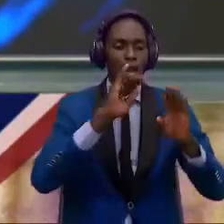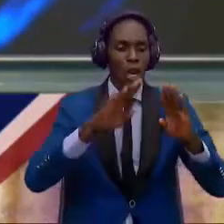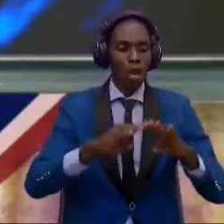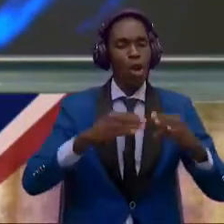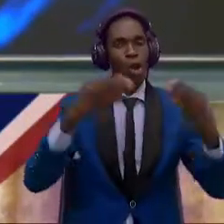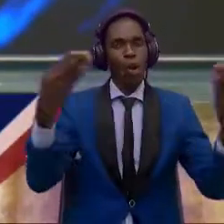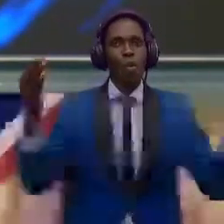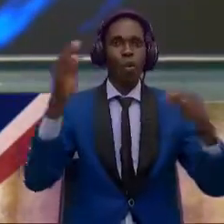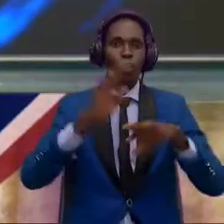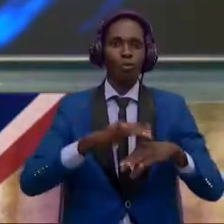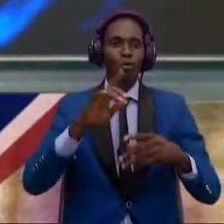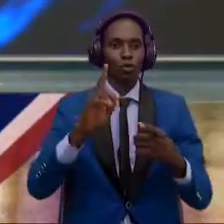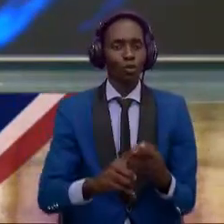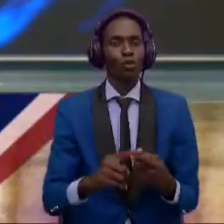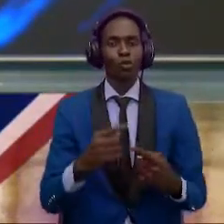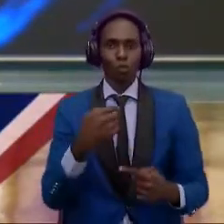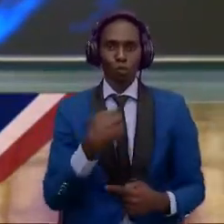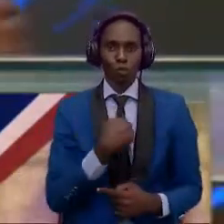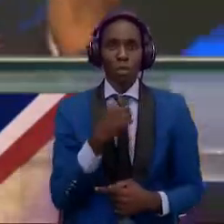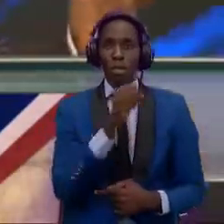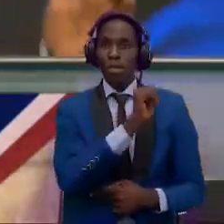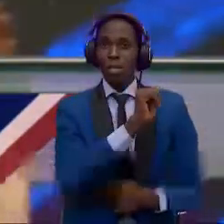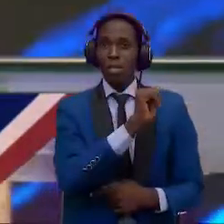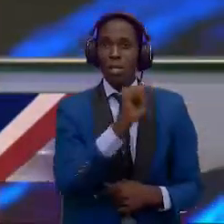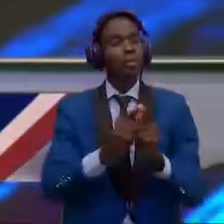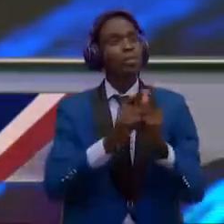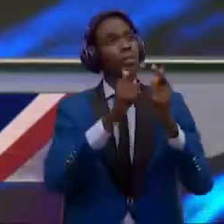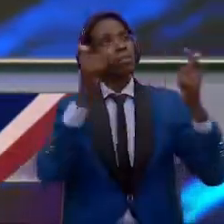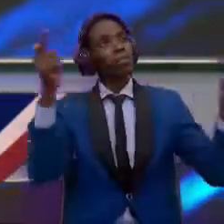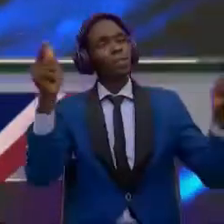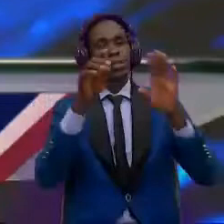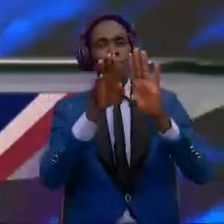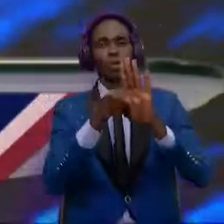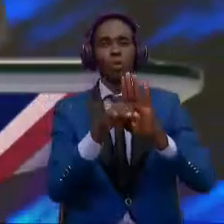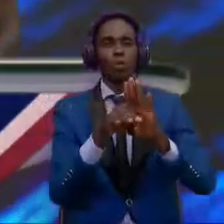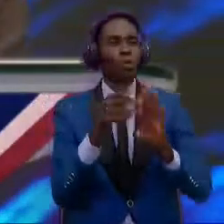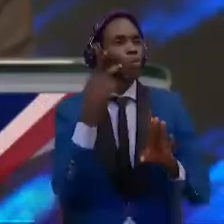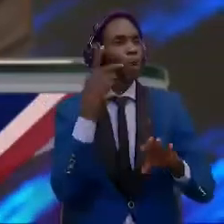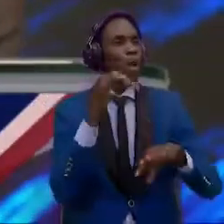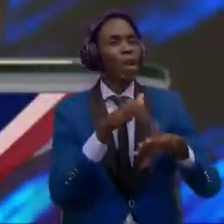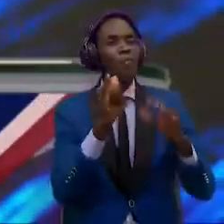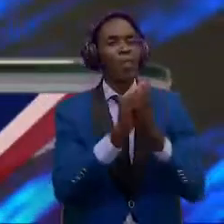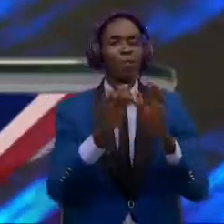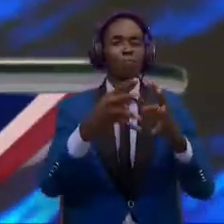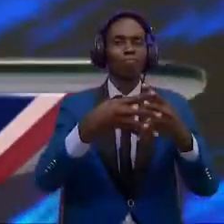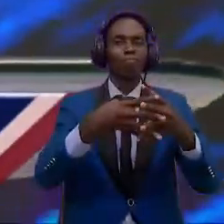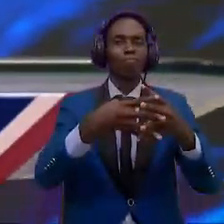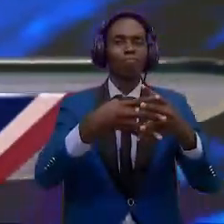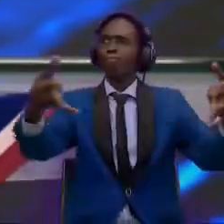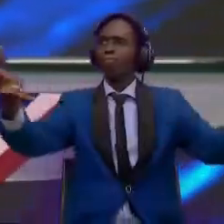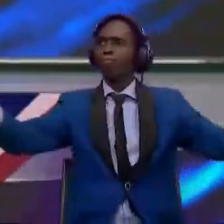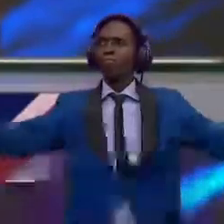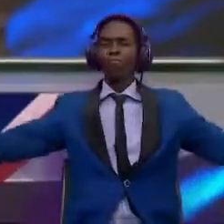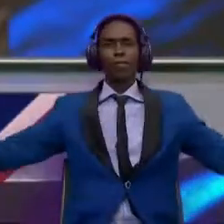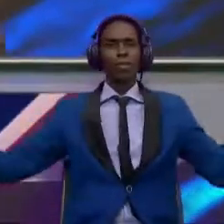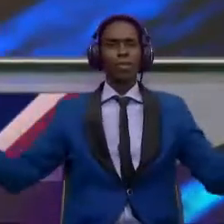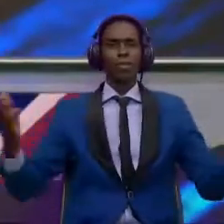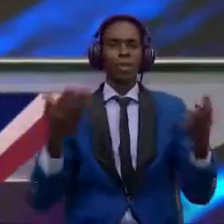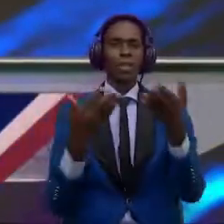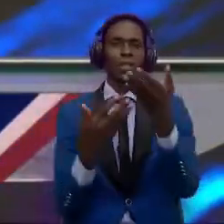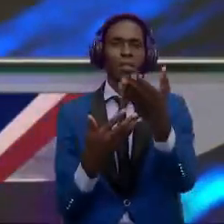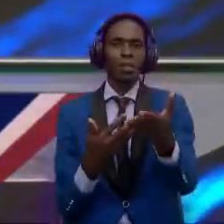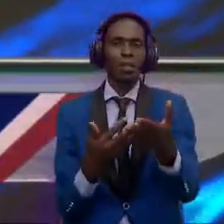opened unto me. A great door. Look at the great door before us that is open. Look